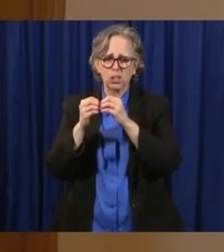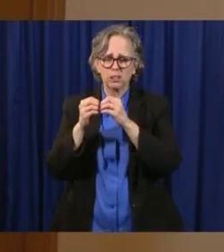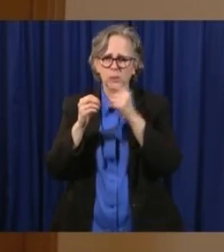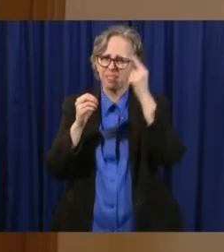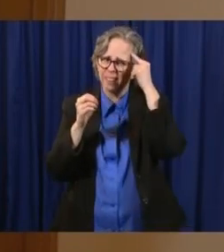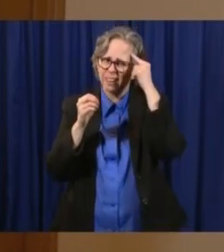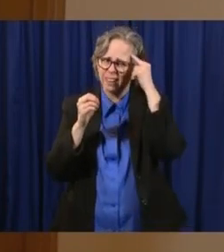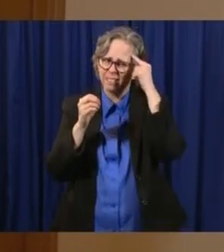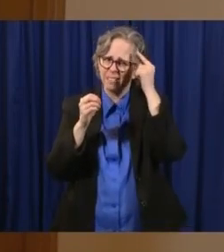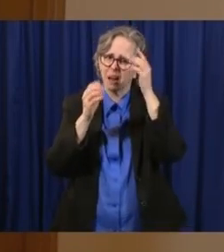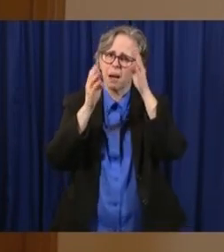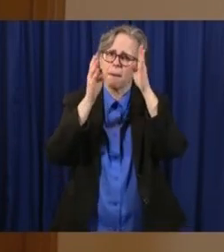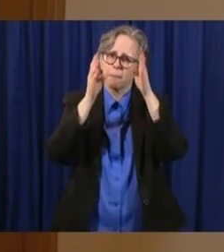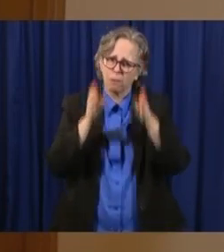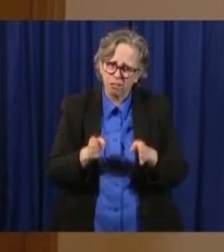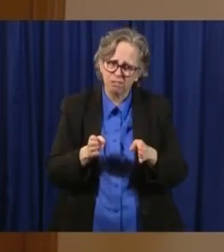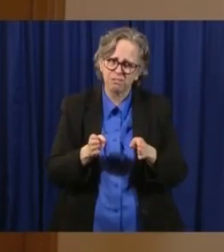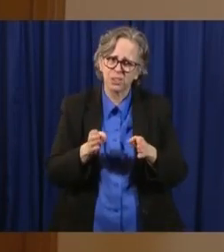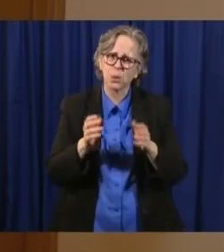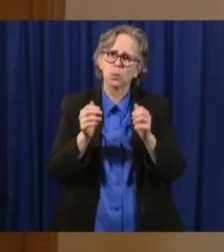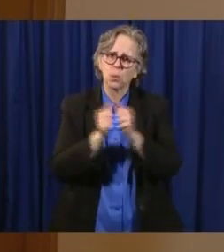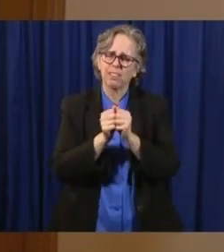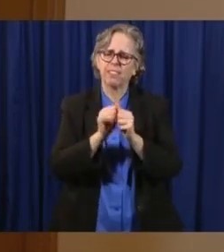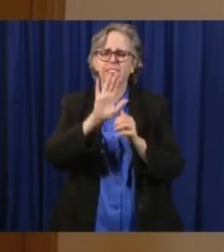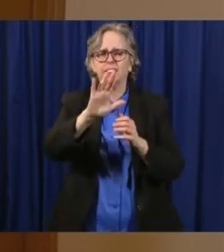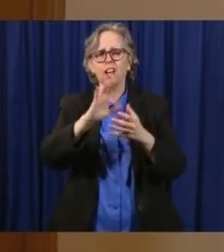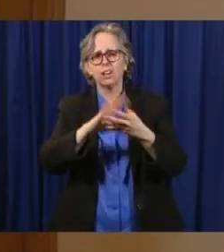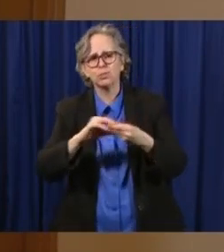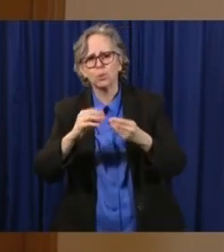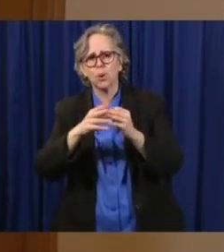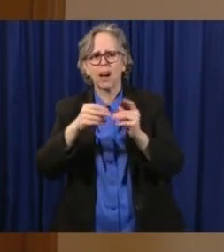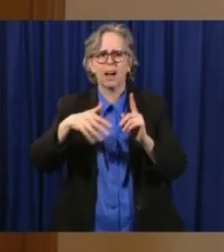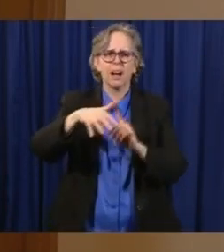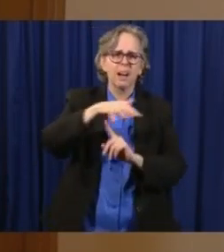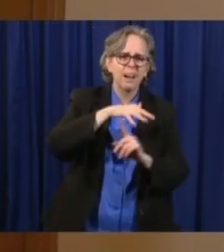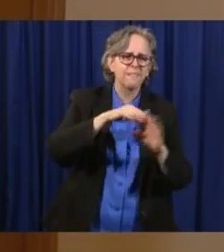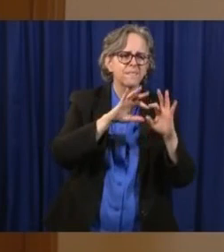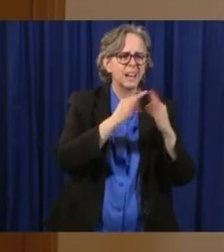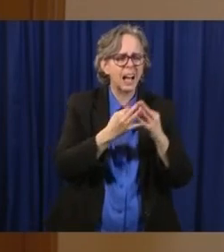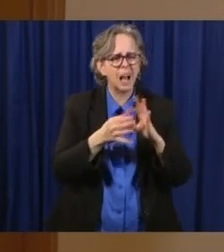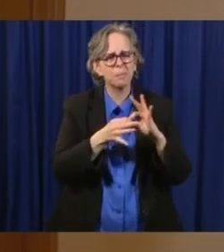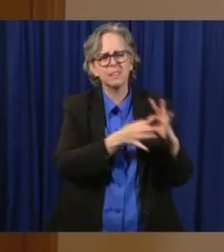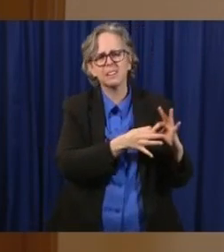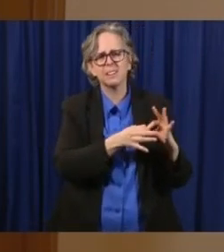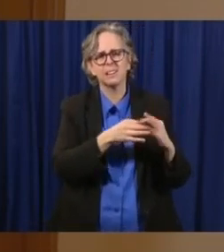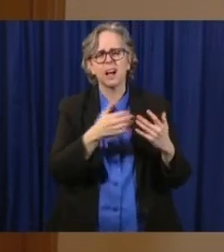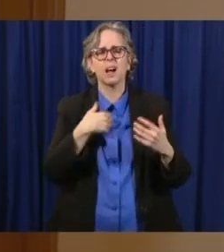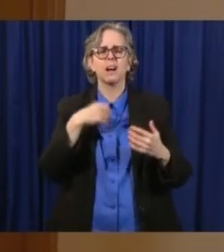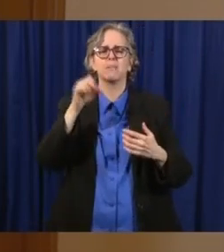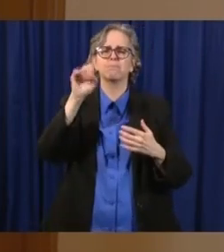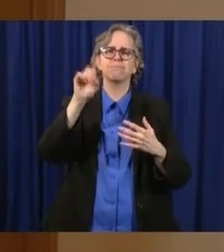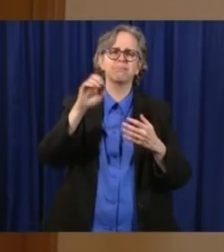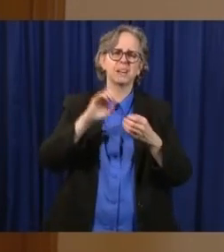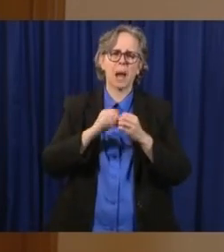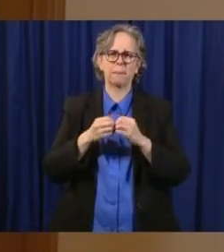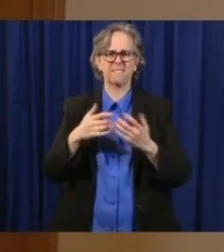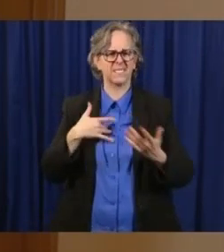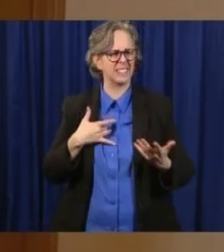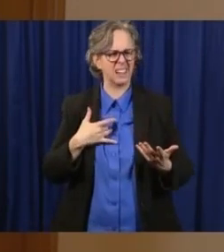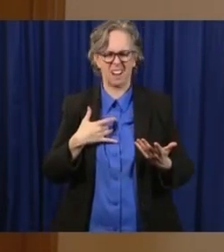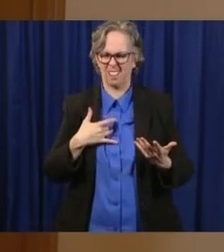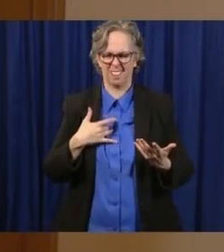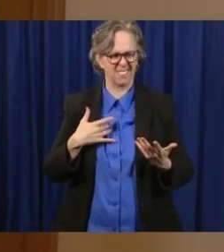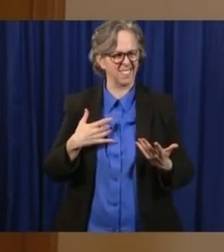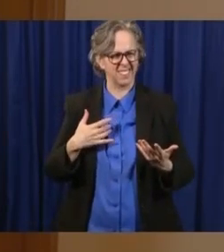story unto themselves. And so, we talk a lot about numbers here, and I always feel strange saying them because